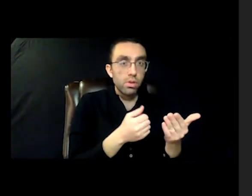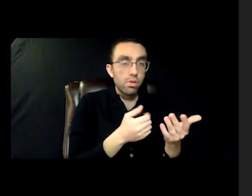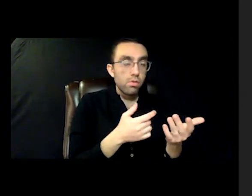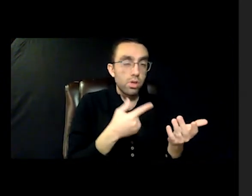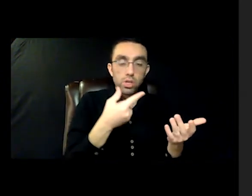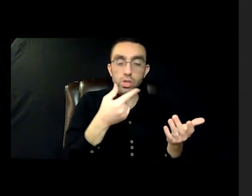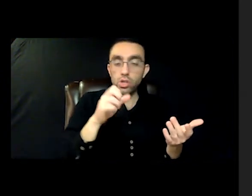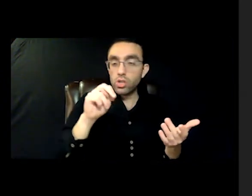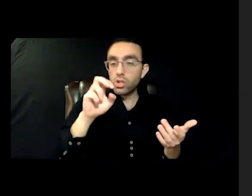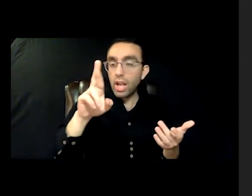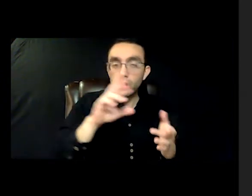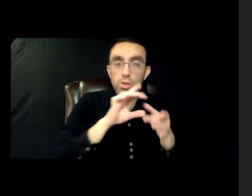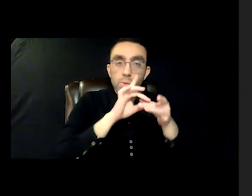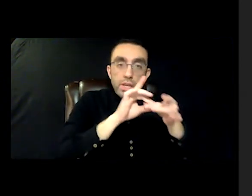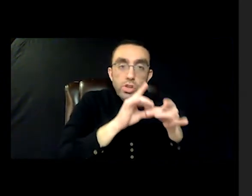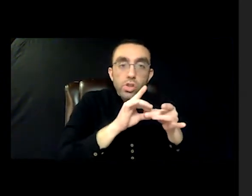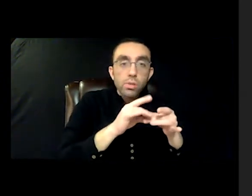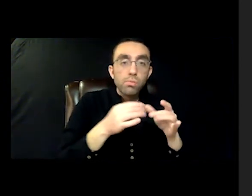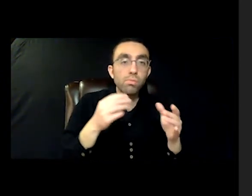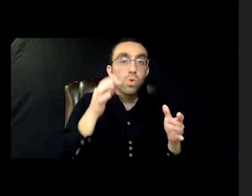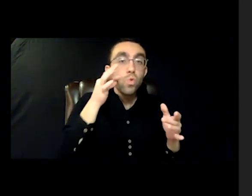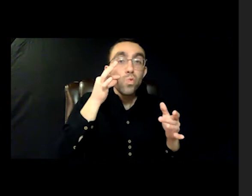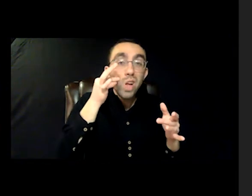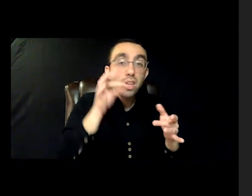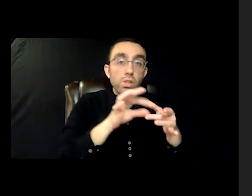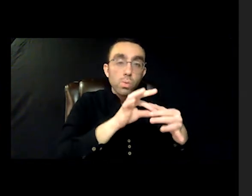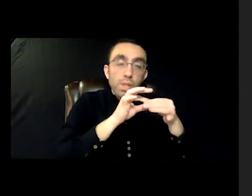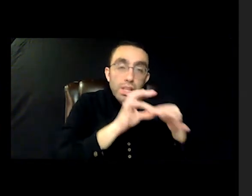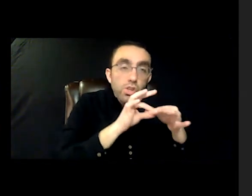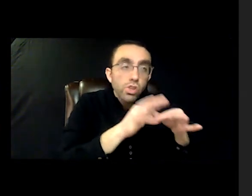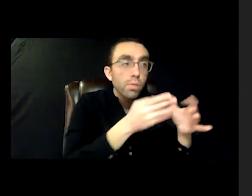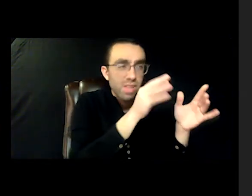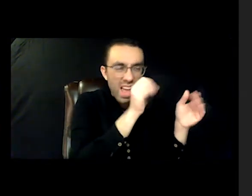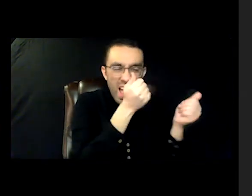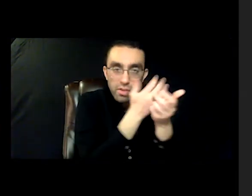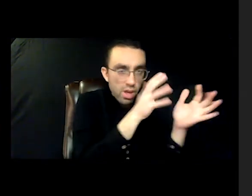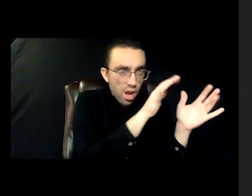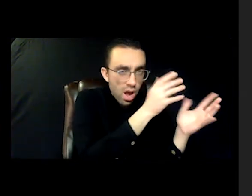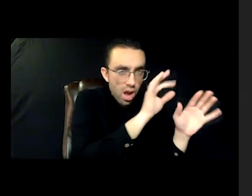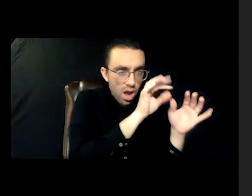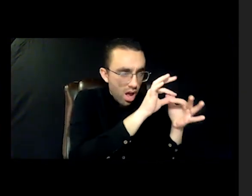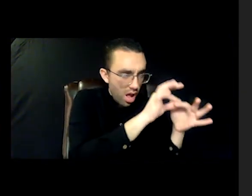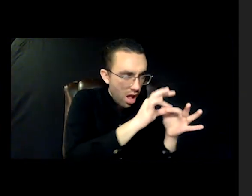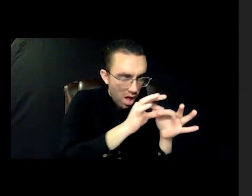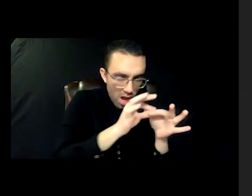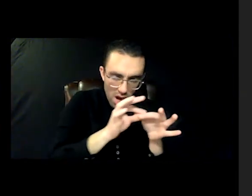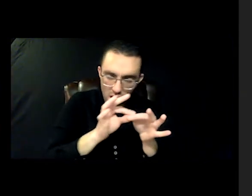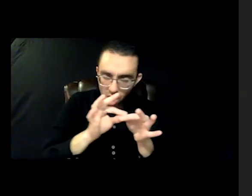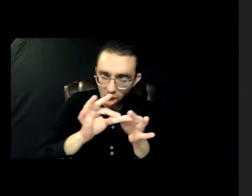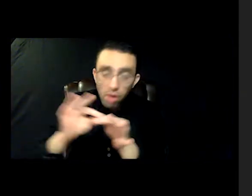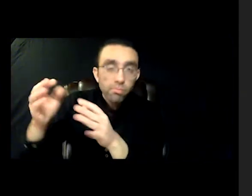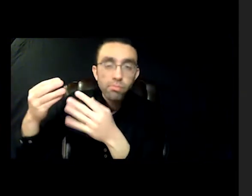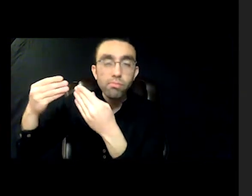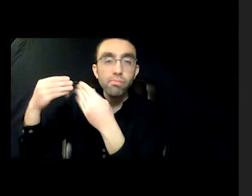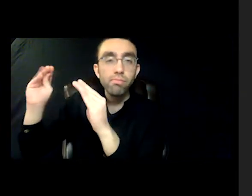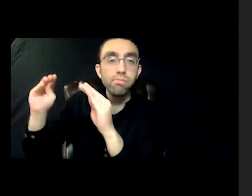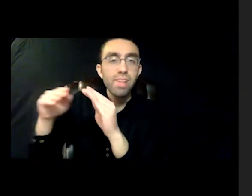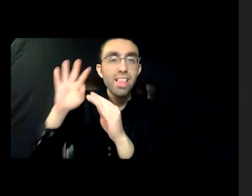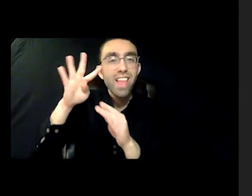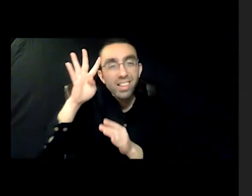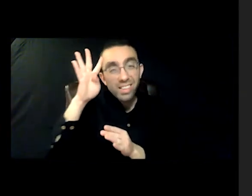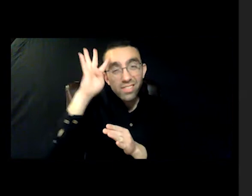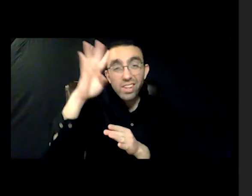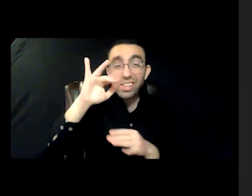coconuts. Everything represents an inner a relationship, an interaction. And this is innovation happening, right? This is how food